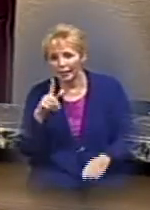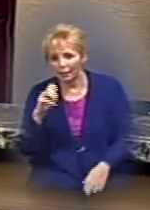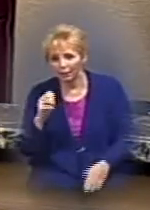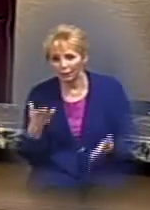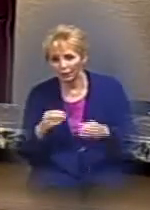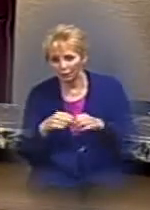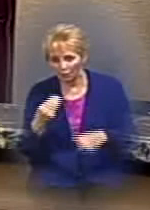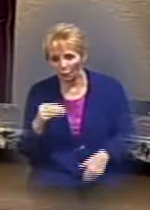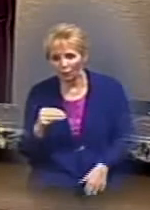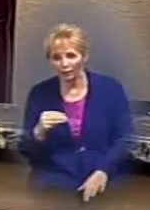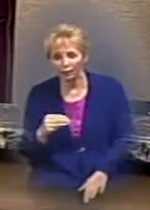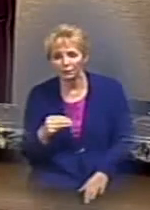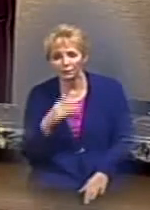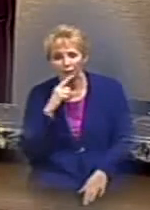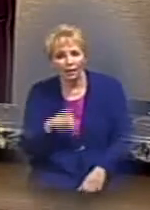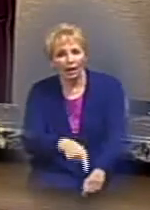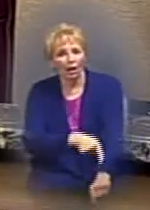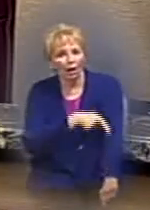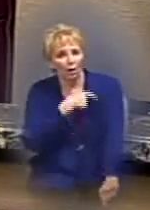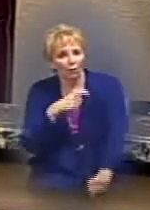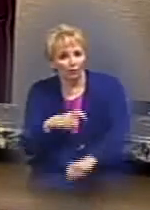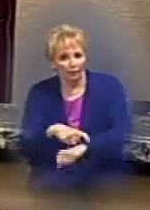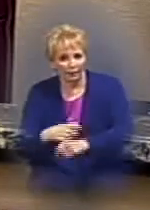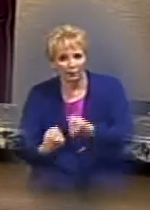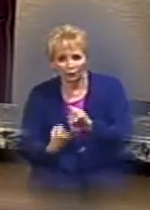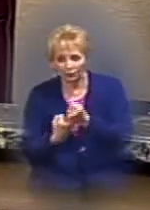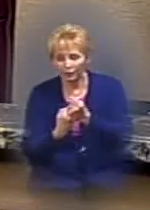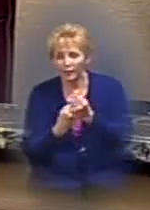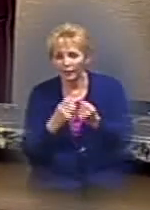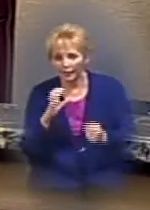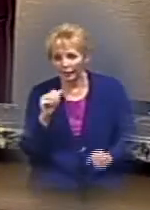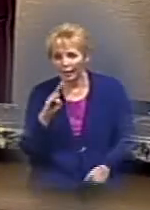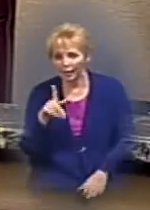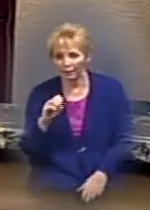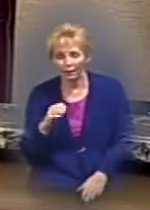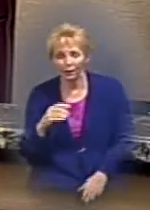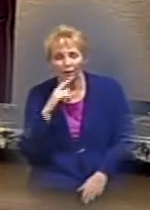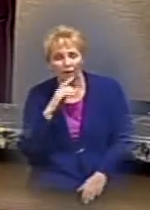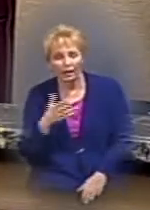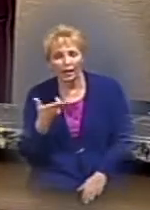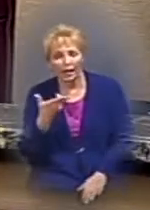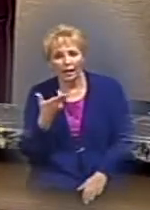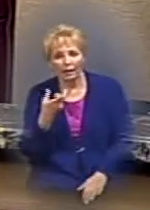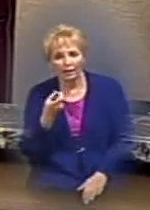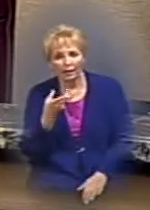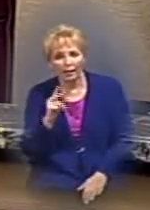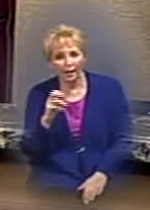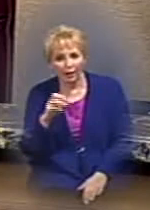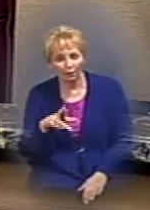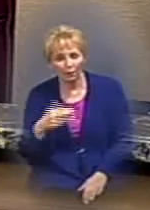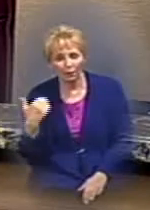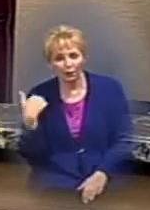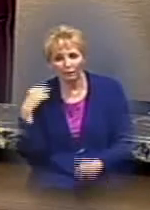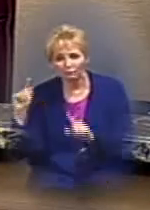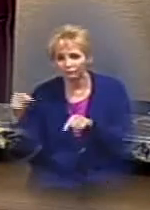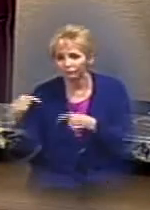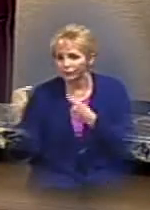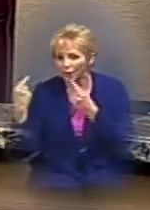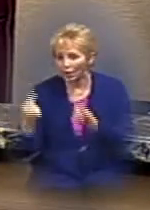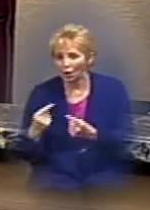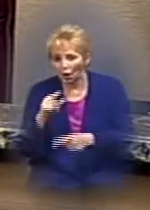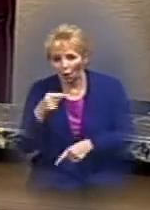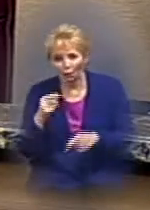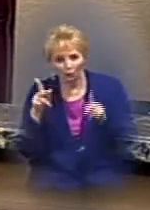city of Morganton, and has been a longtime supporter of Compass Cable. And whereas Alfred W. Hamer, Jr., so far as known, is the